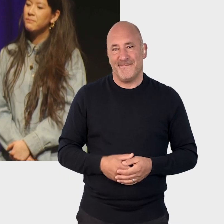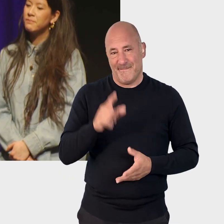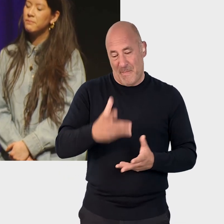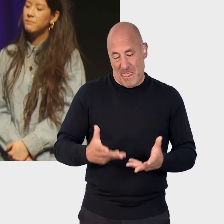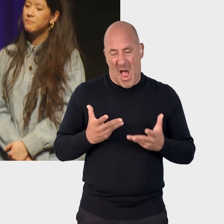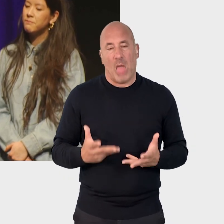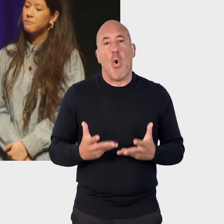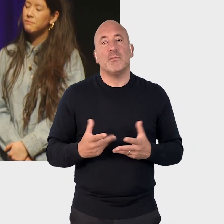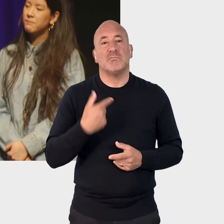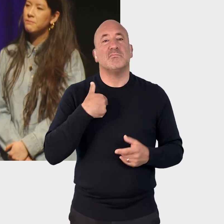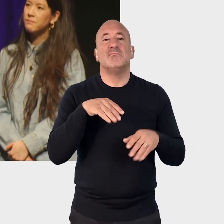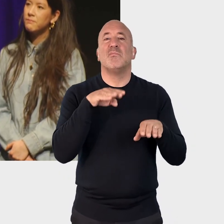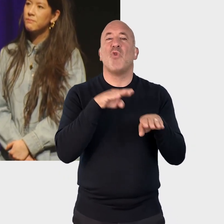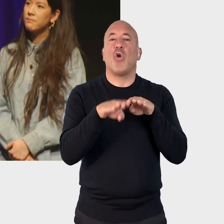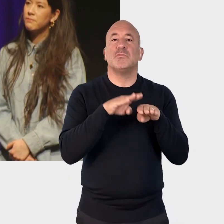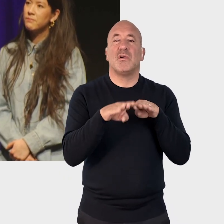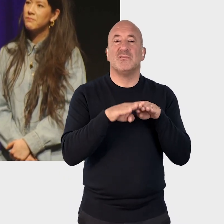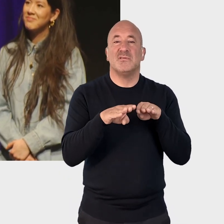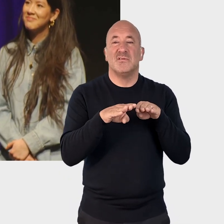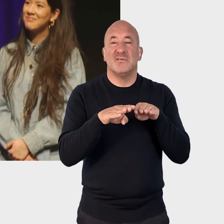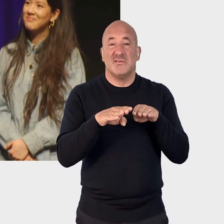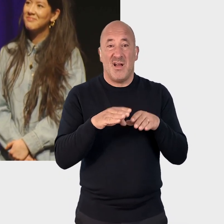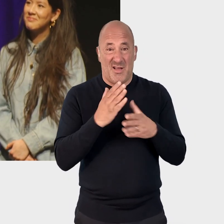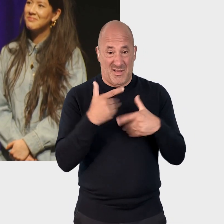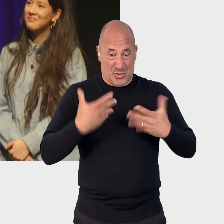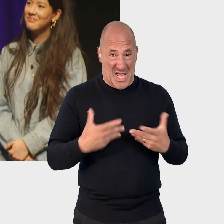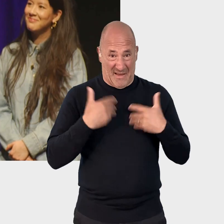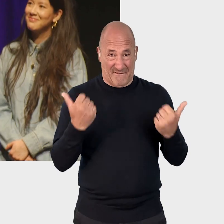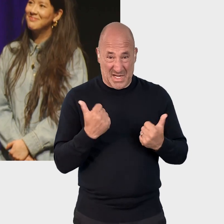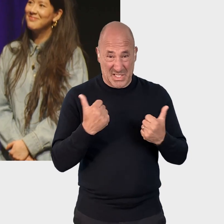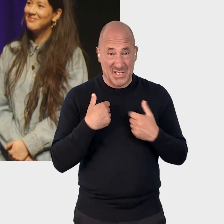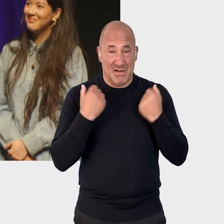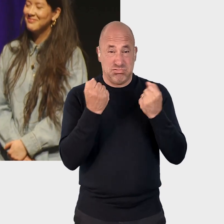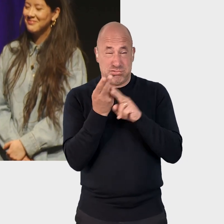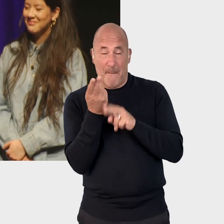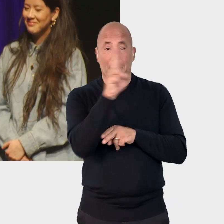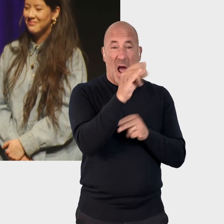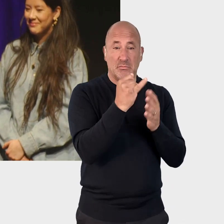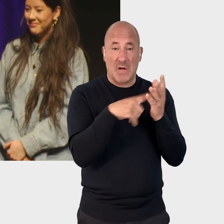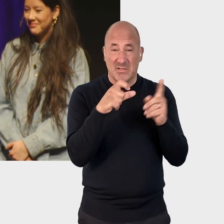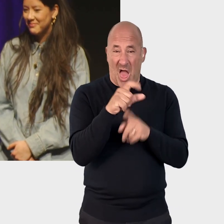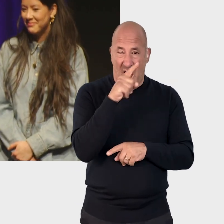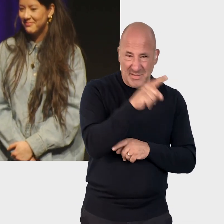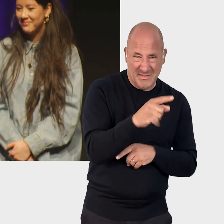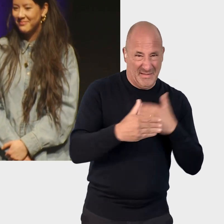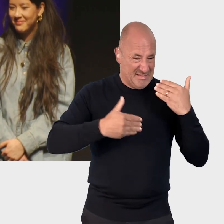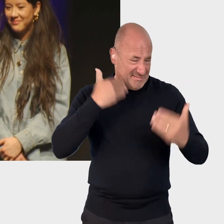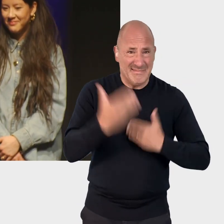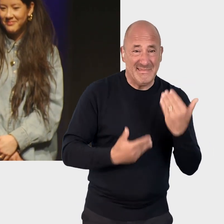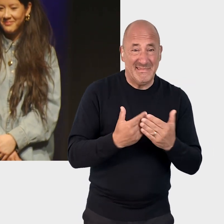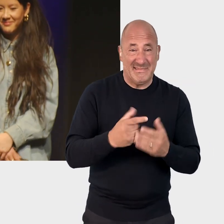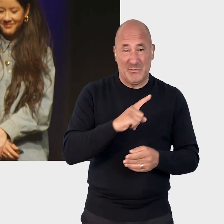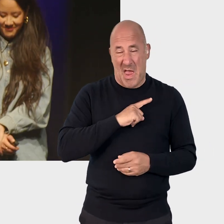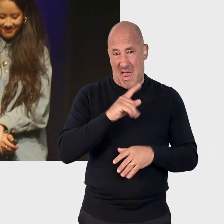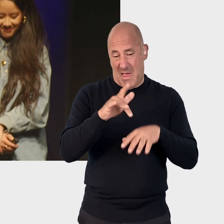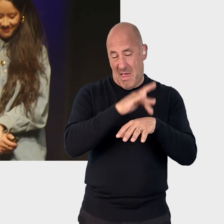to the future. We're in rehearsals at the minute, so literally when we finish this, we're having to drive straight back to Sunderland to kind of crack on with